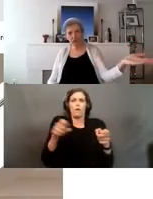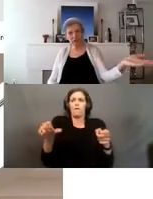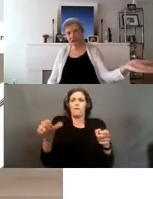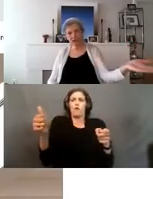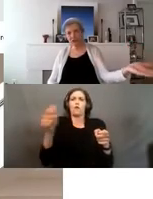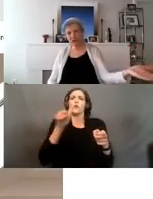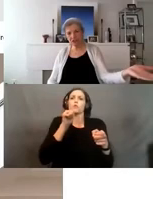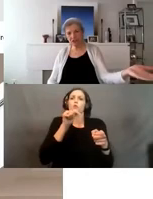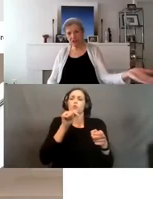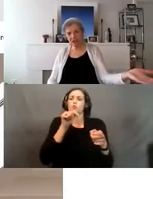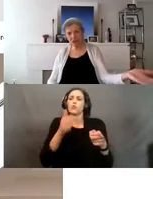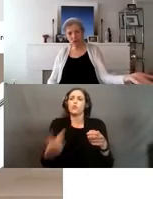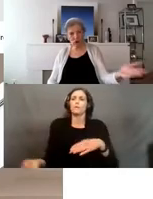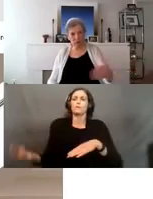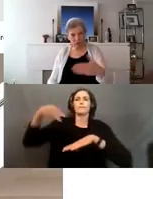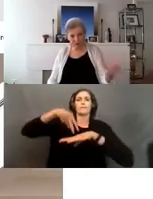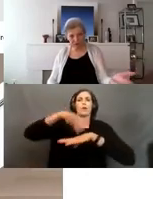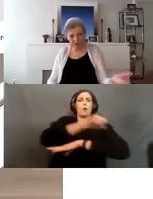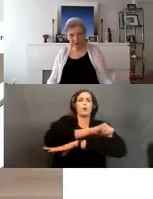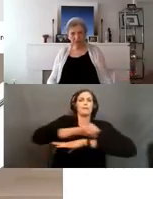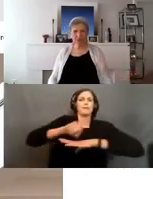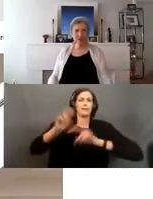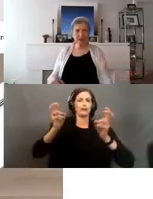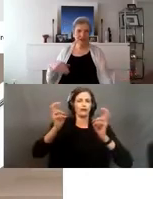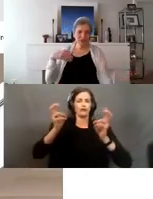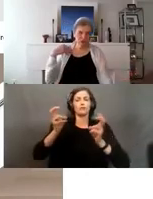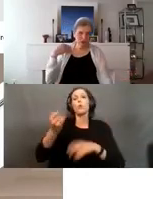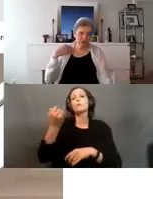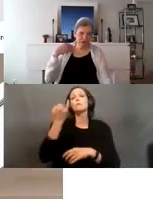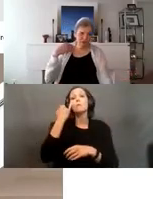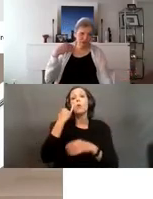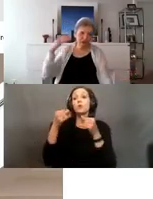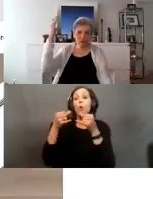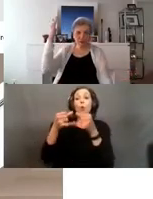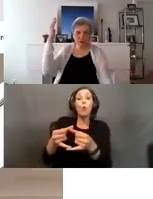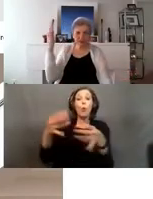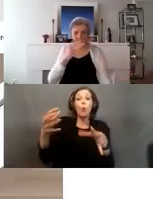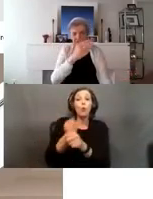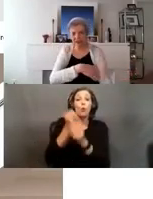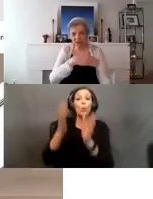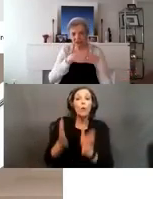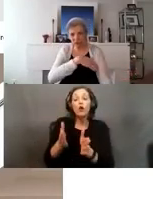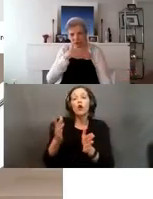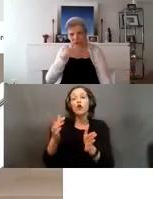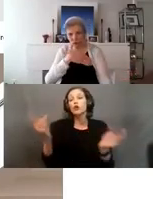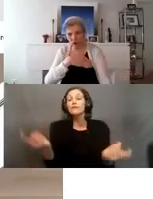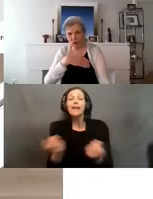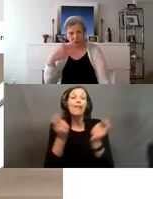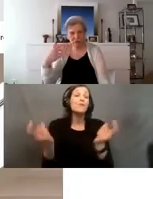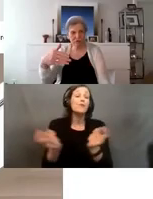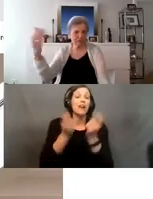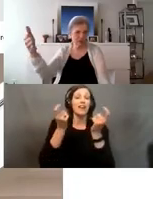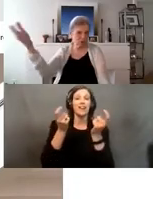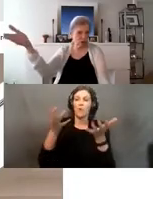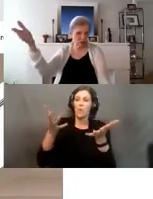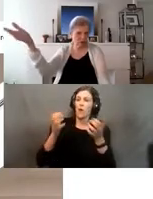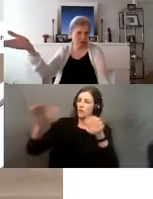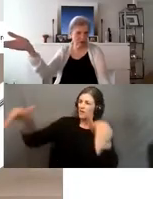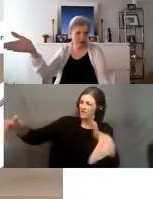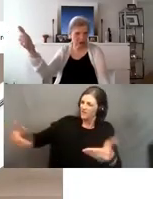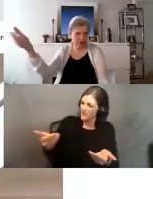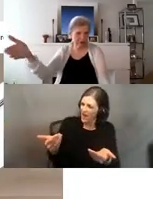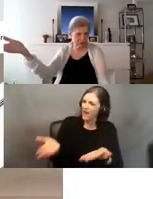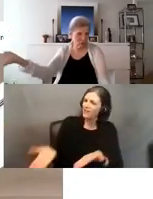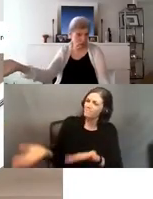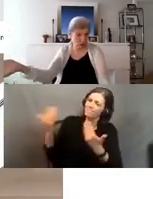stage. So let's say there's an award winner that you've celebrated and they want to invite that award winner